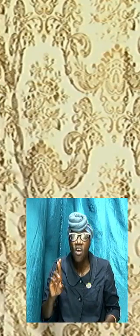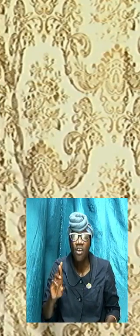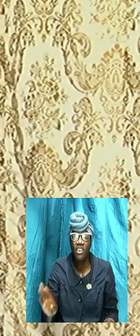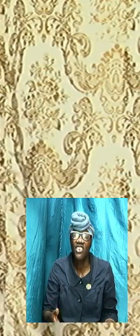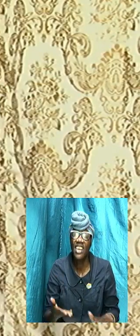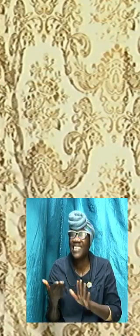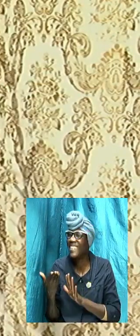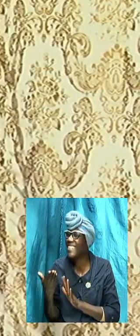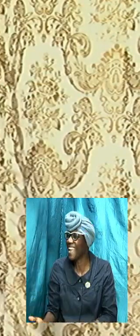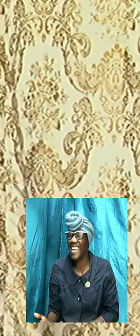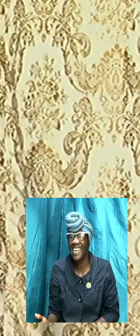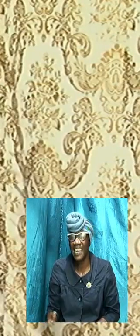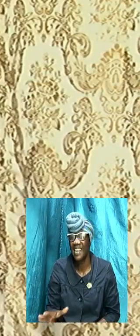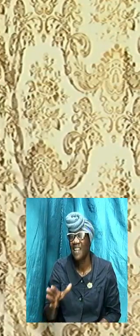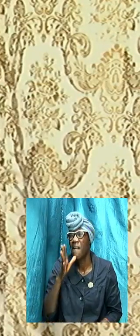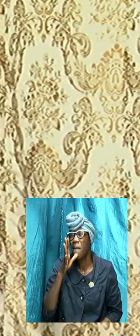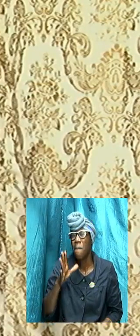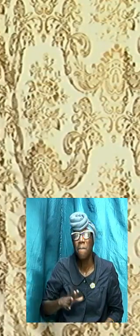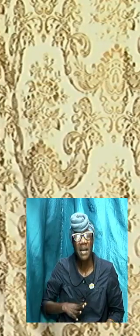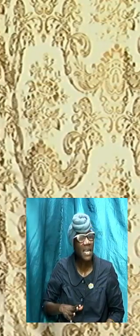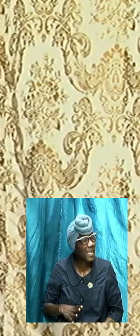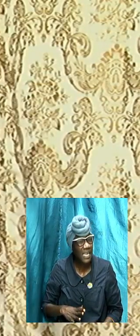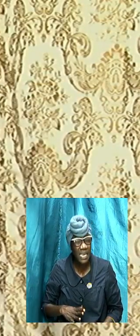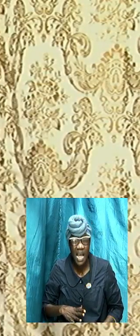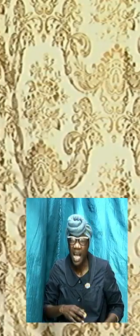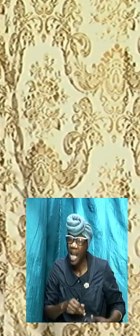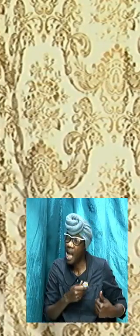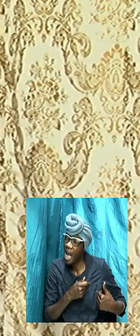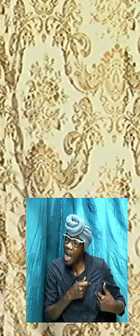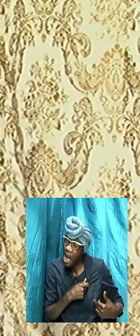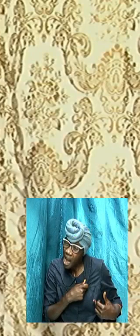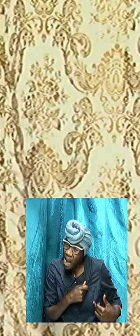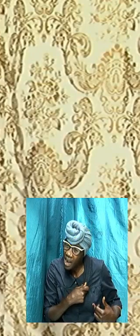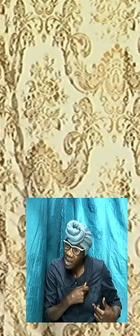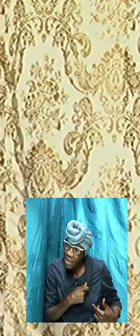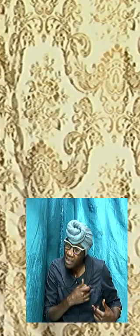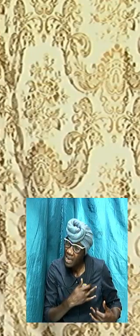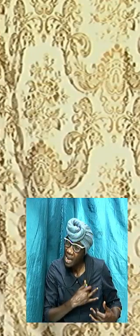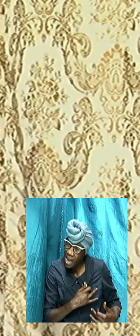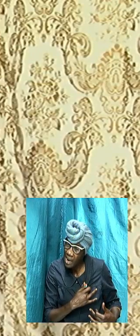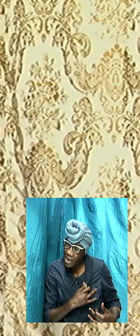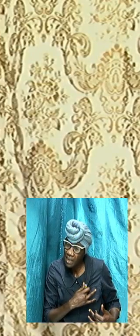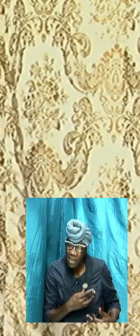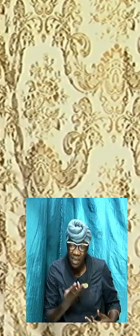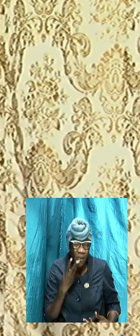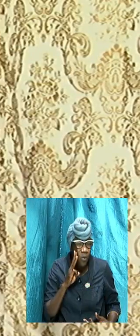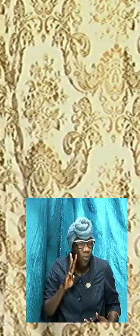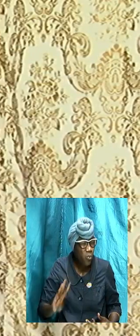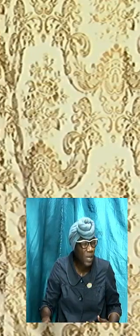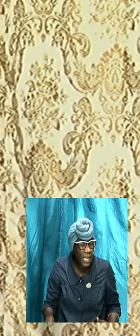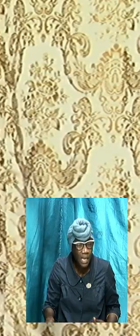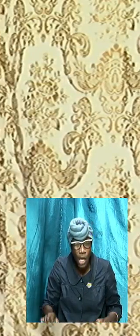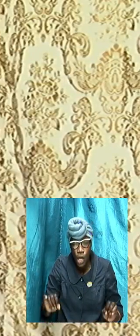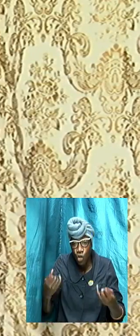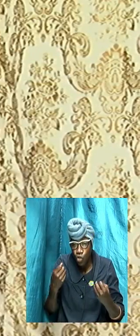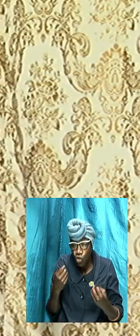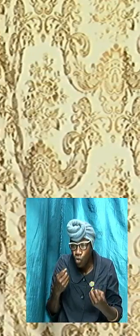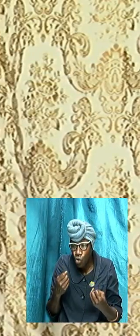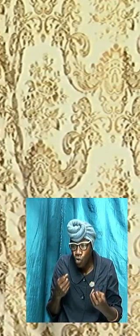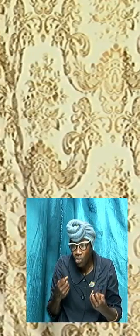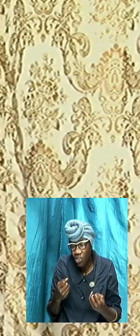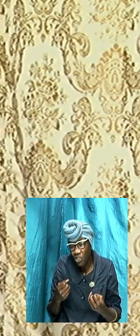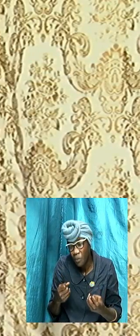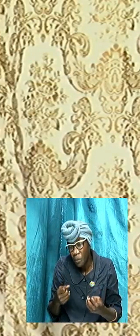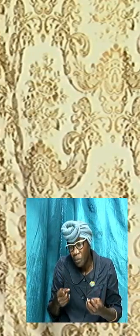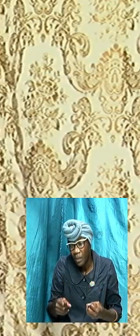amen. So that men's heart have become wicked. And you know, the one that strike me the most, in quite recent time, we see where